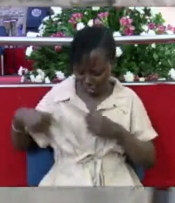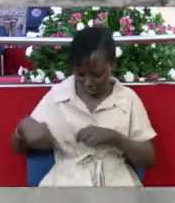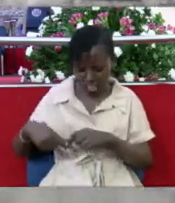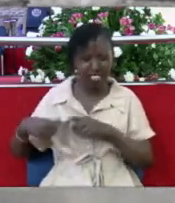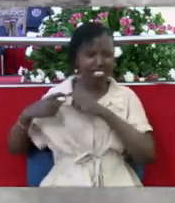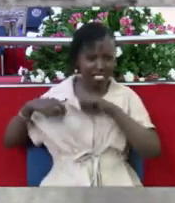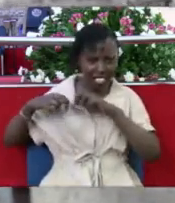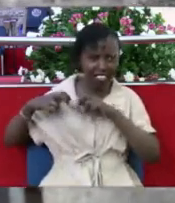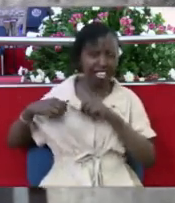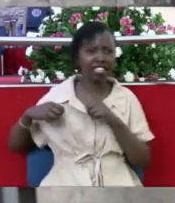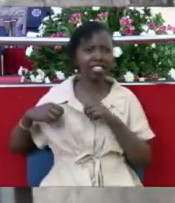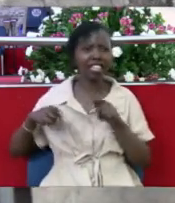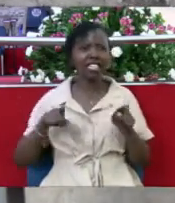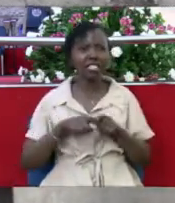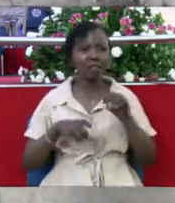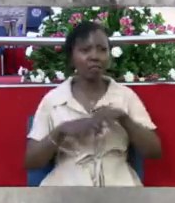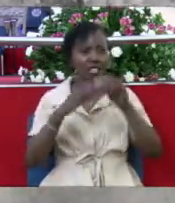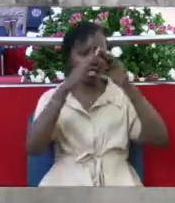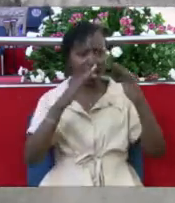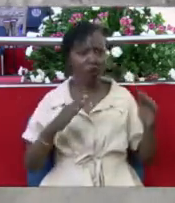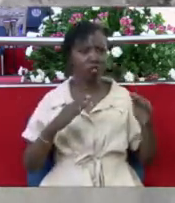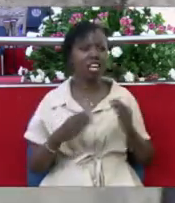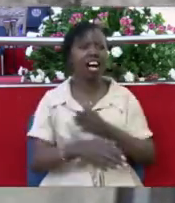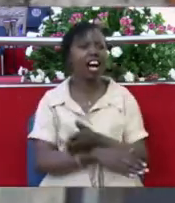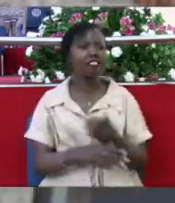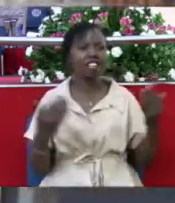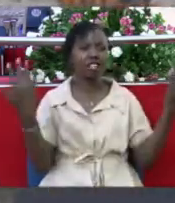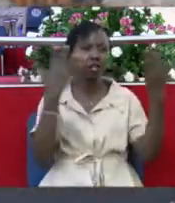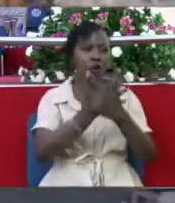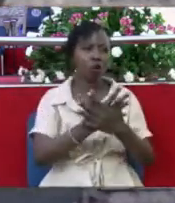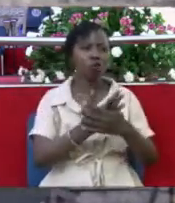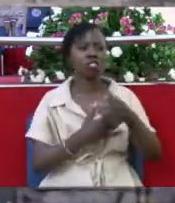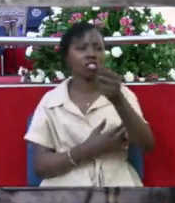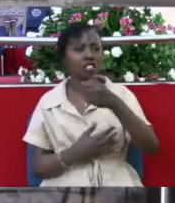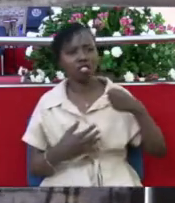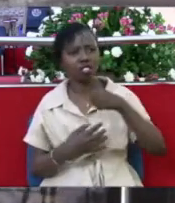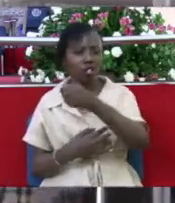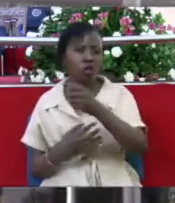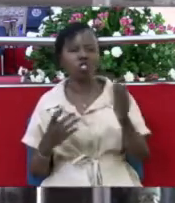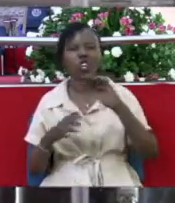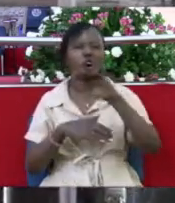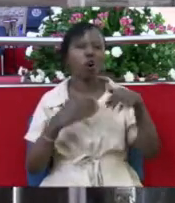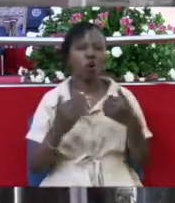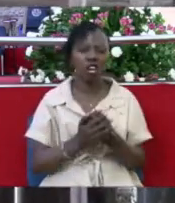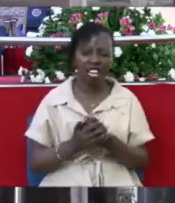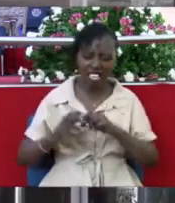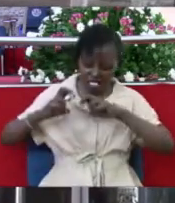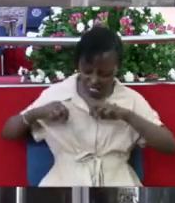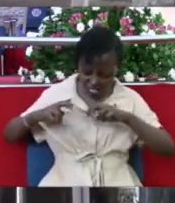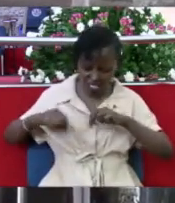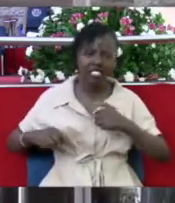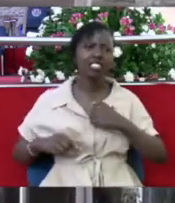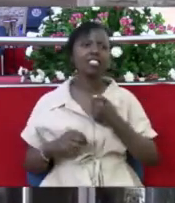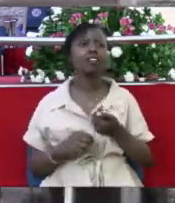kujificha. In your house, after you've locked all the doors, uko kwa nyumba umegonga, umebisha milango yote, examining yourself, umefunga milango